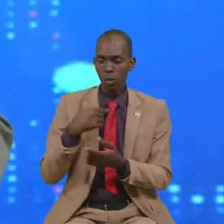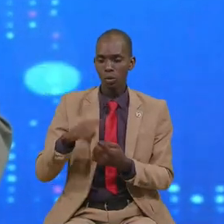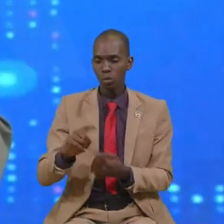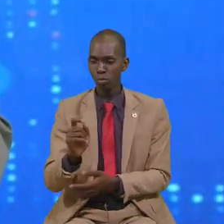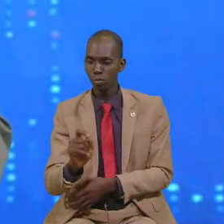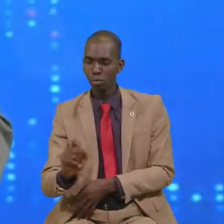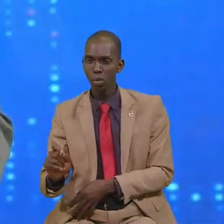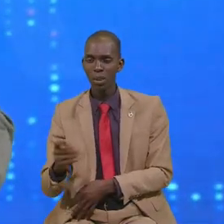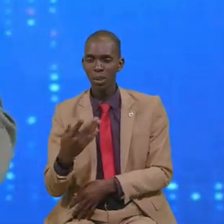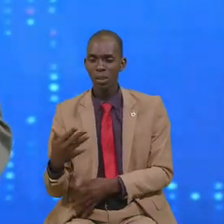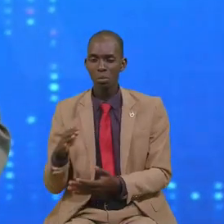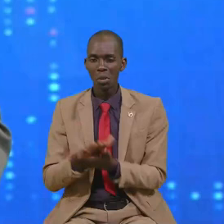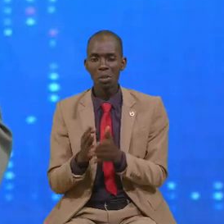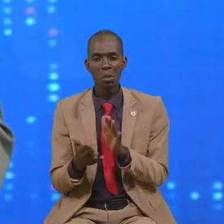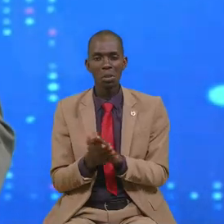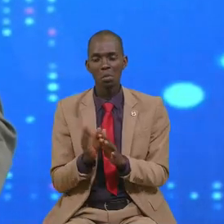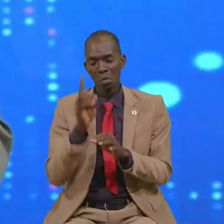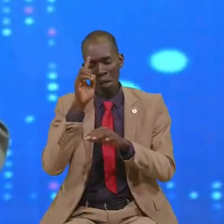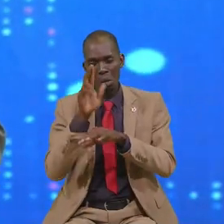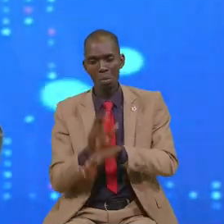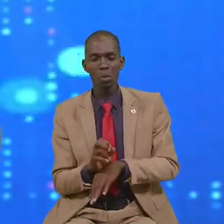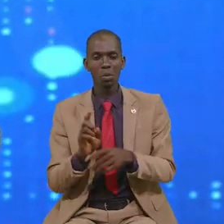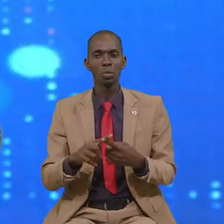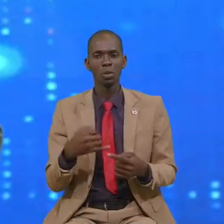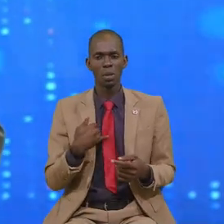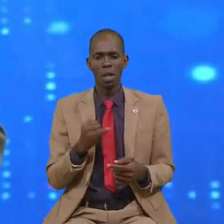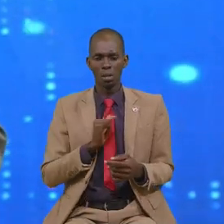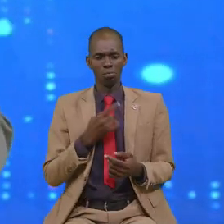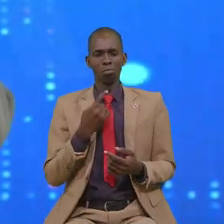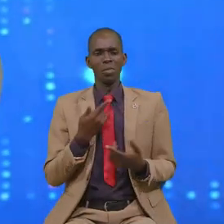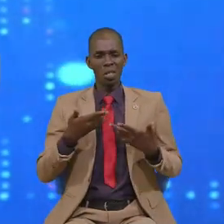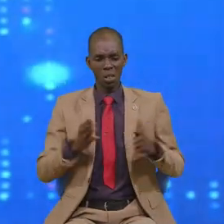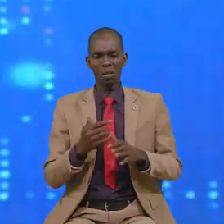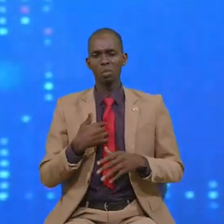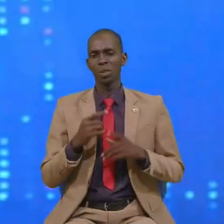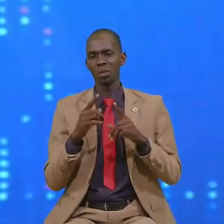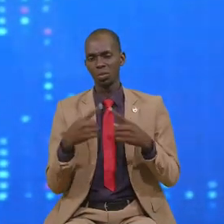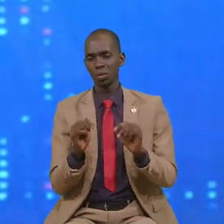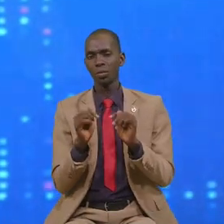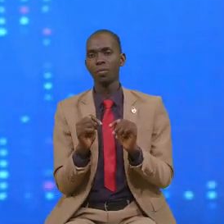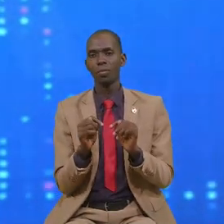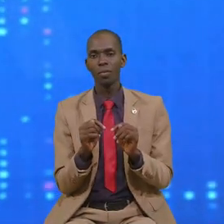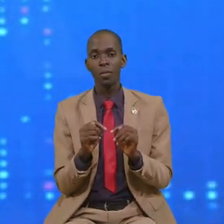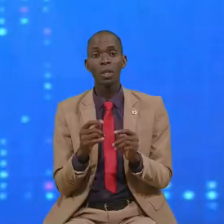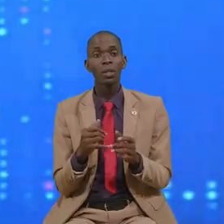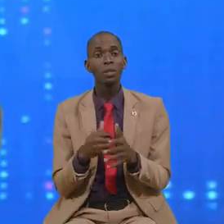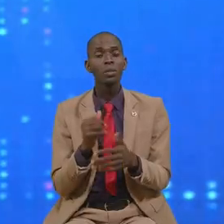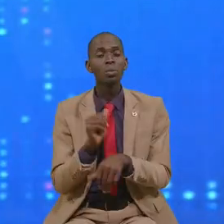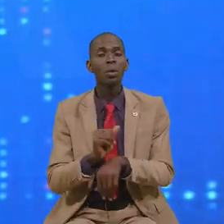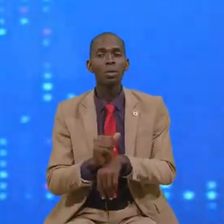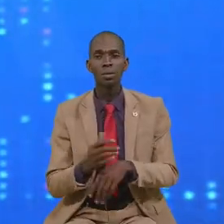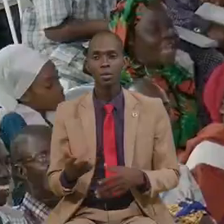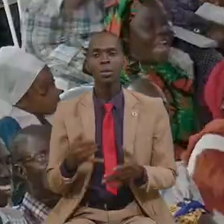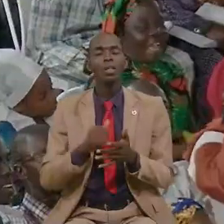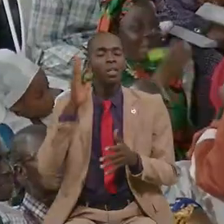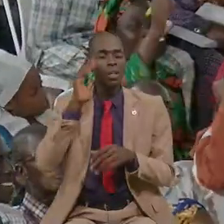got into me, and I said, let me try. I tried. It worked. It will work